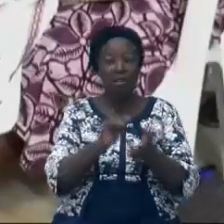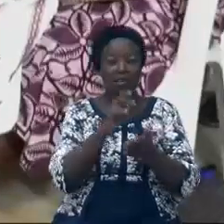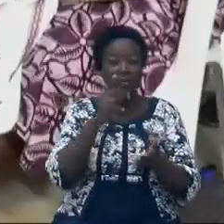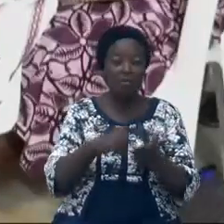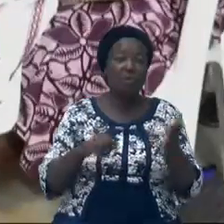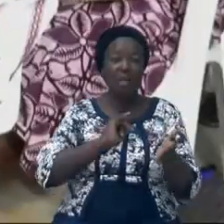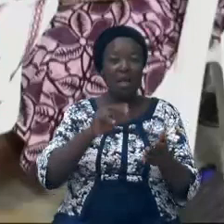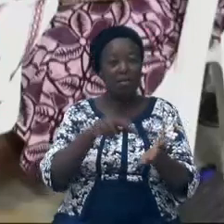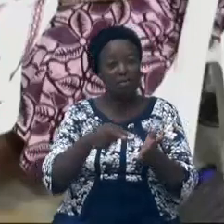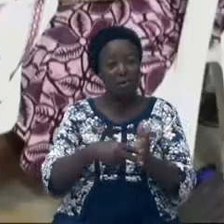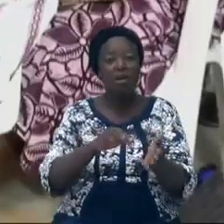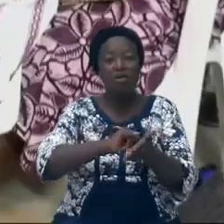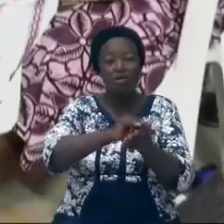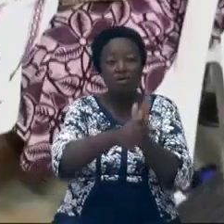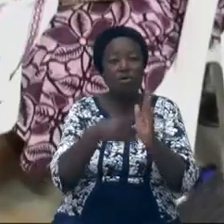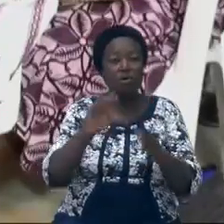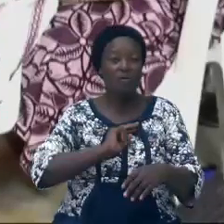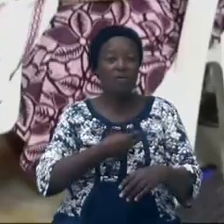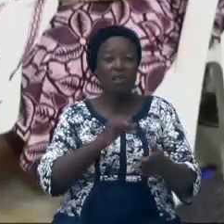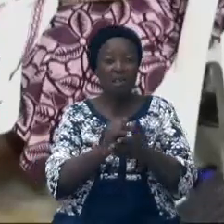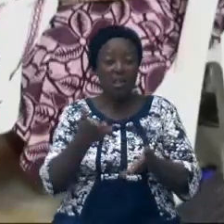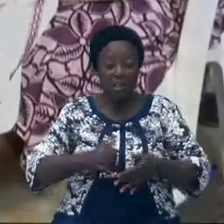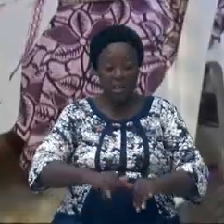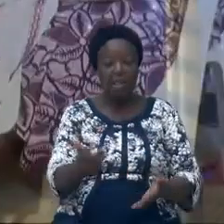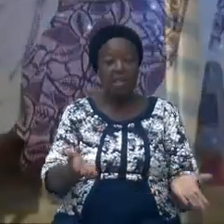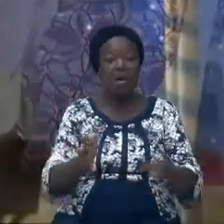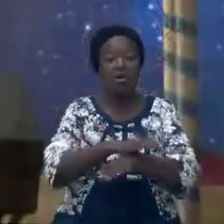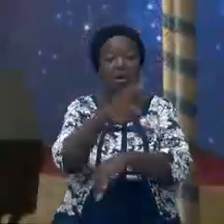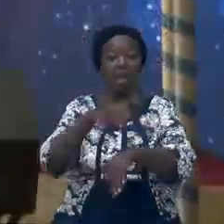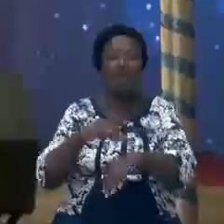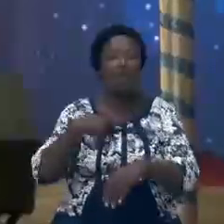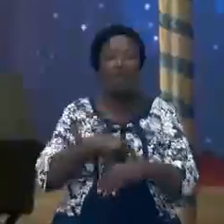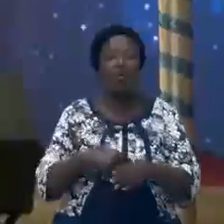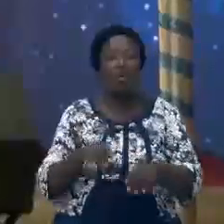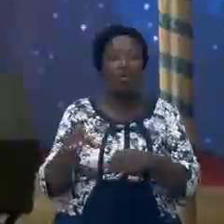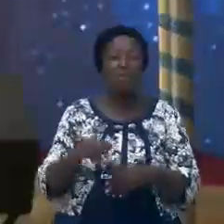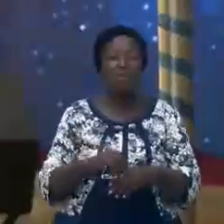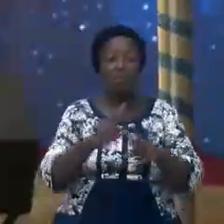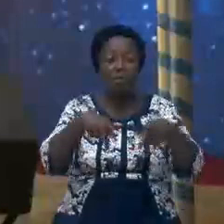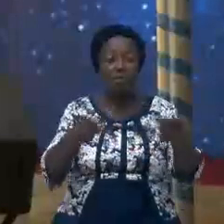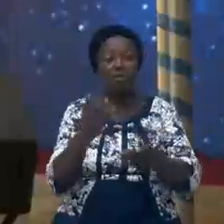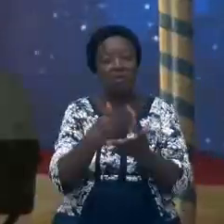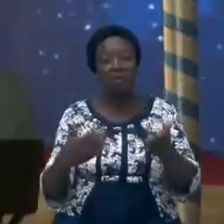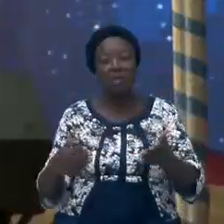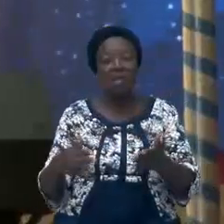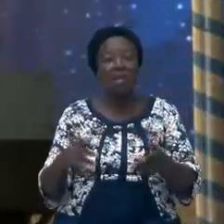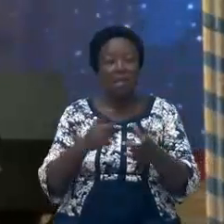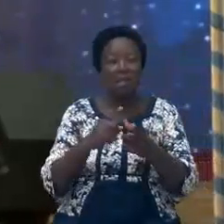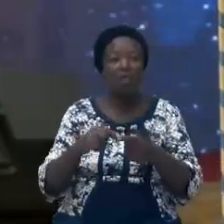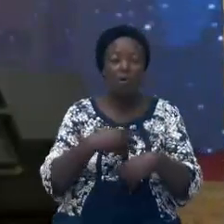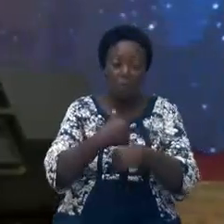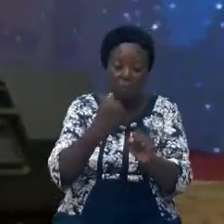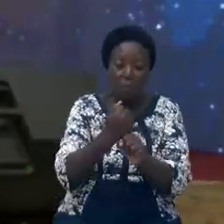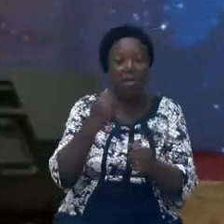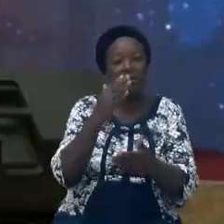human beings, that's what I mean. That's not a negative thing. Those of us who are in the world, when we manufacture